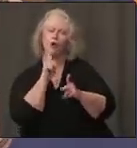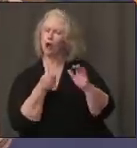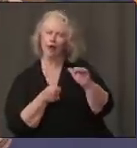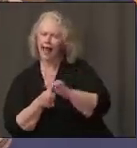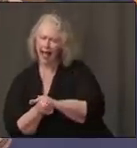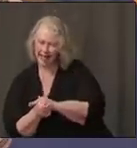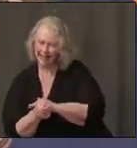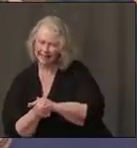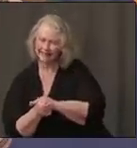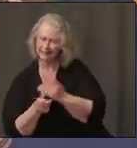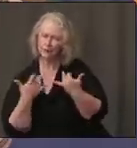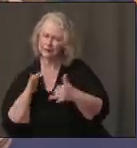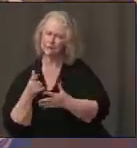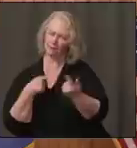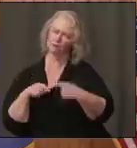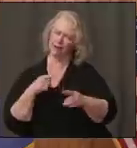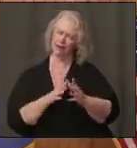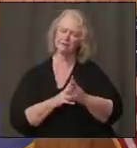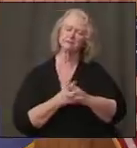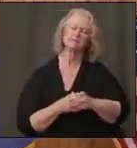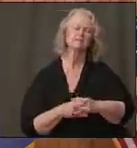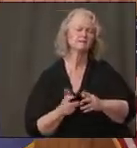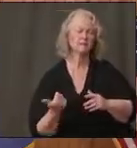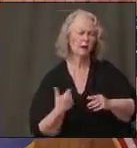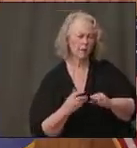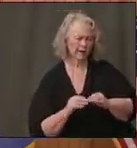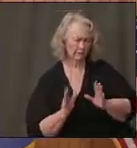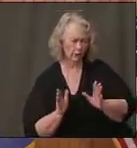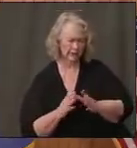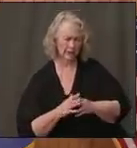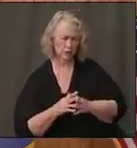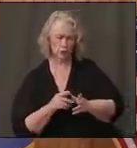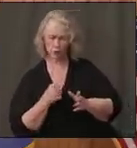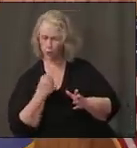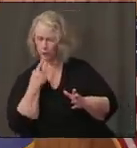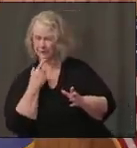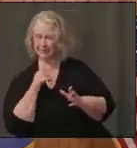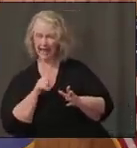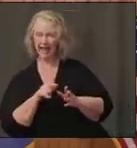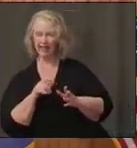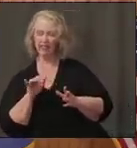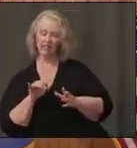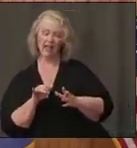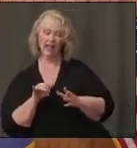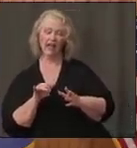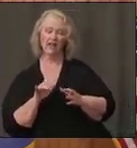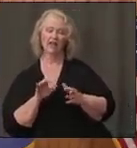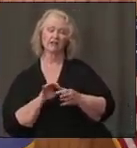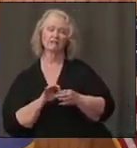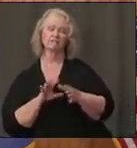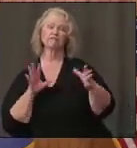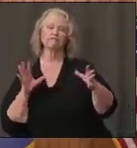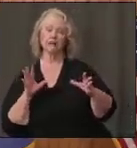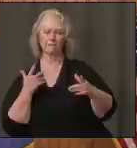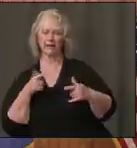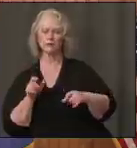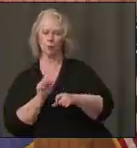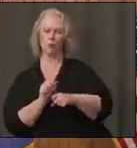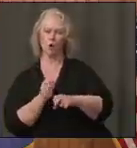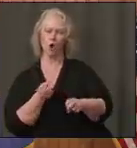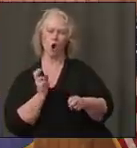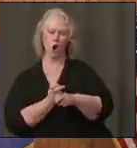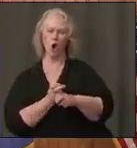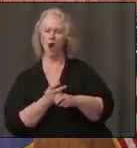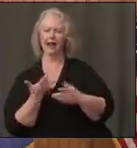committee. So just to clarify, it sounds to me like you're saying that the group is disbanding because they've been working hard and have